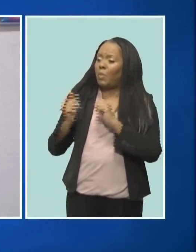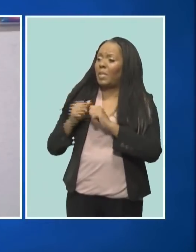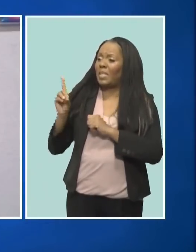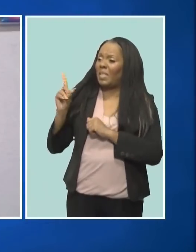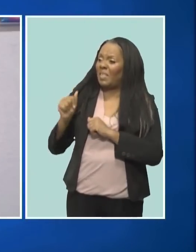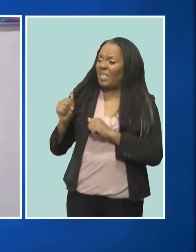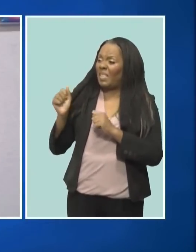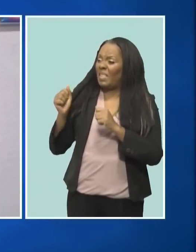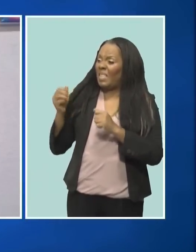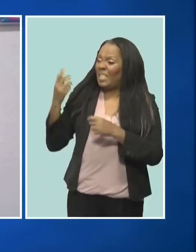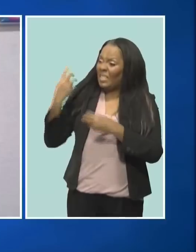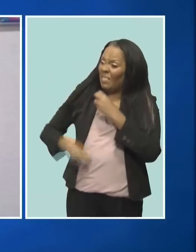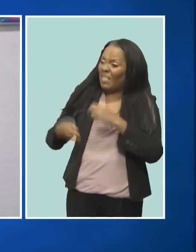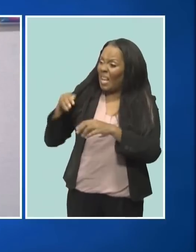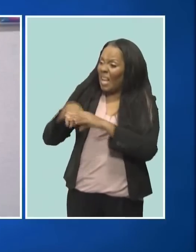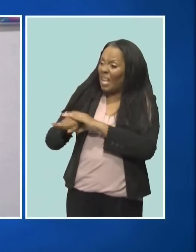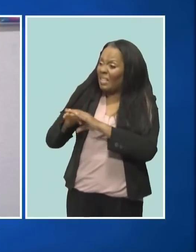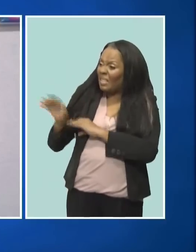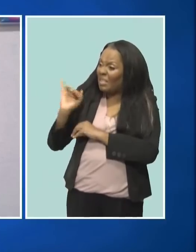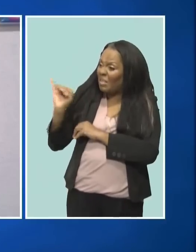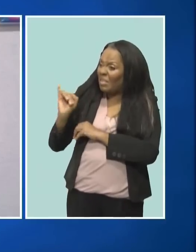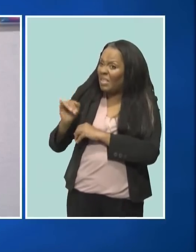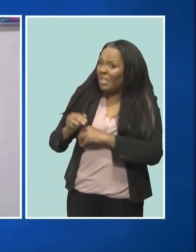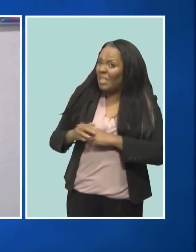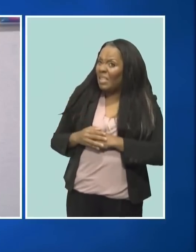access insurance?